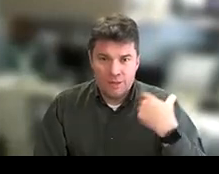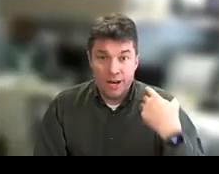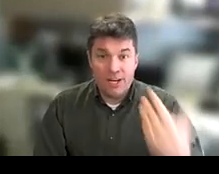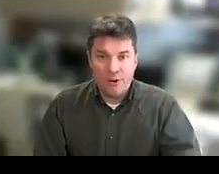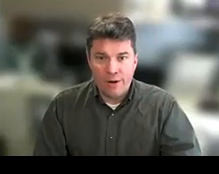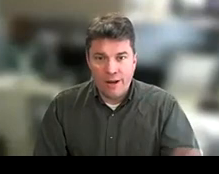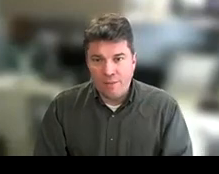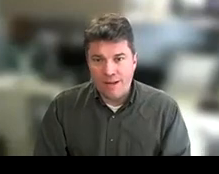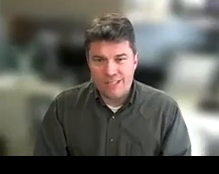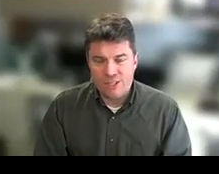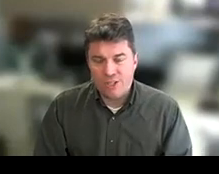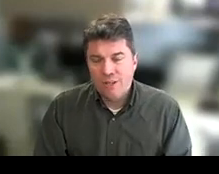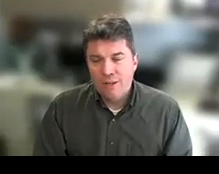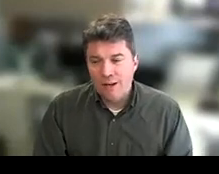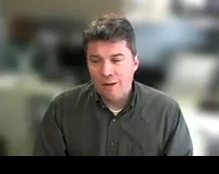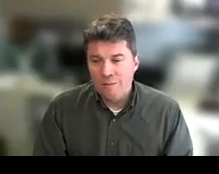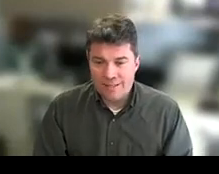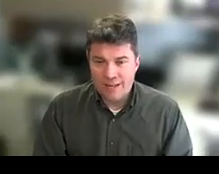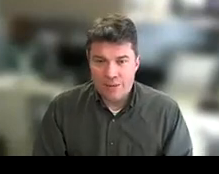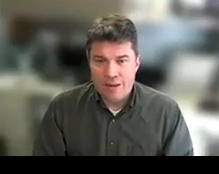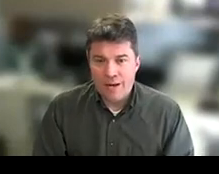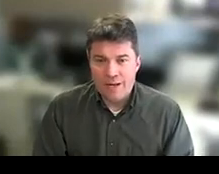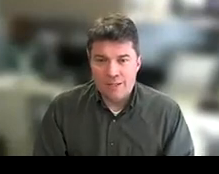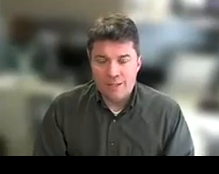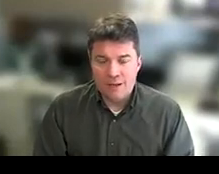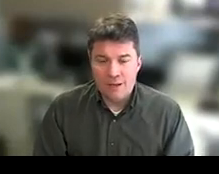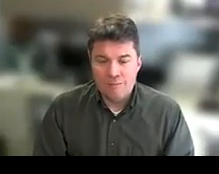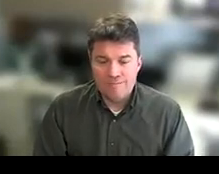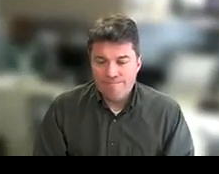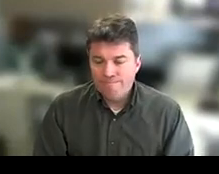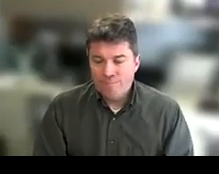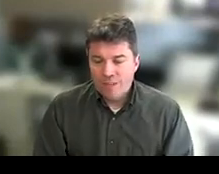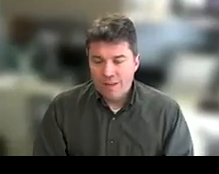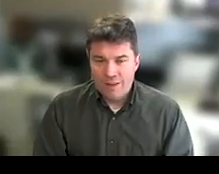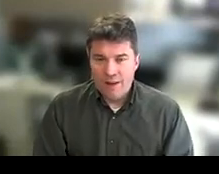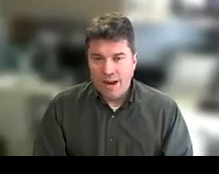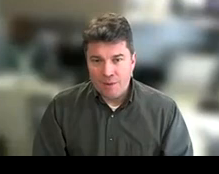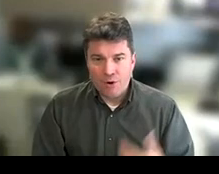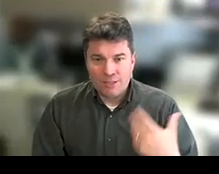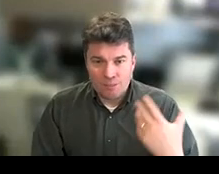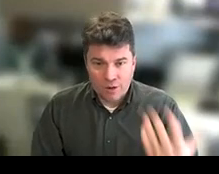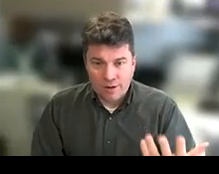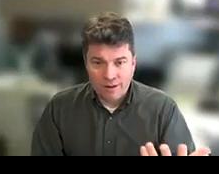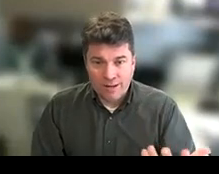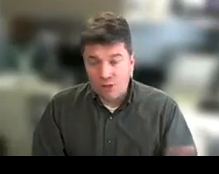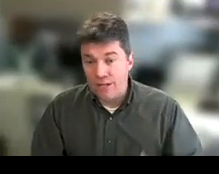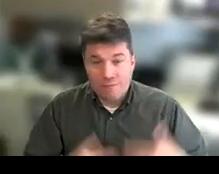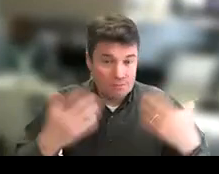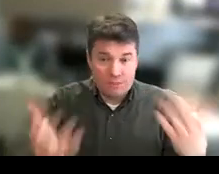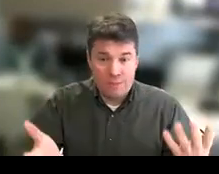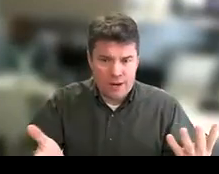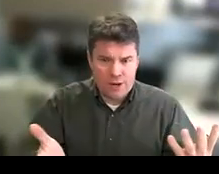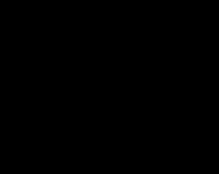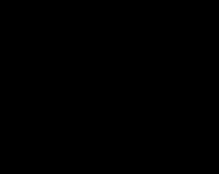compromising the integrity of the message. Basically what that means, if I came across someone and I